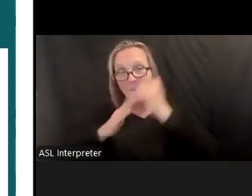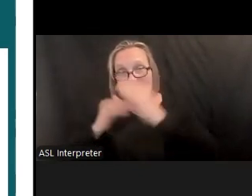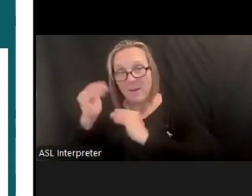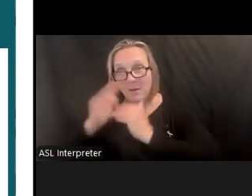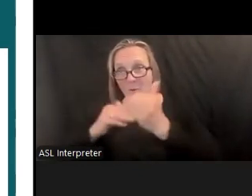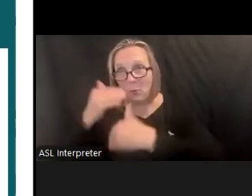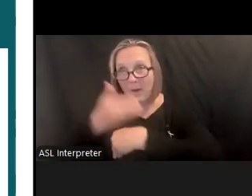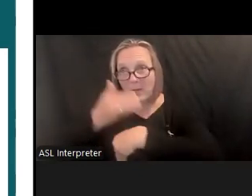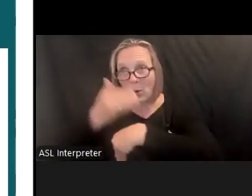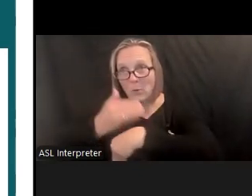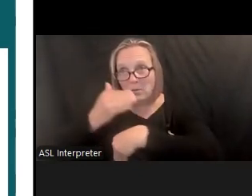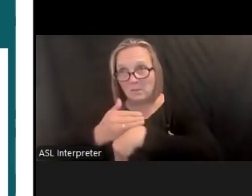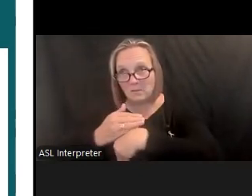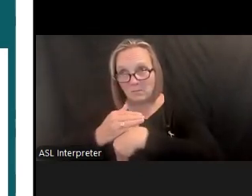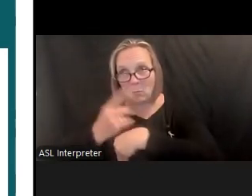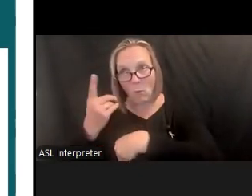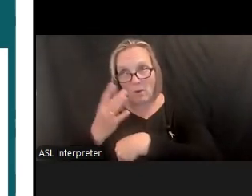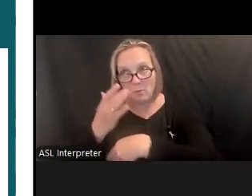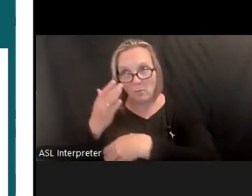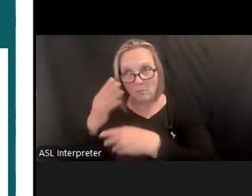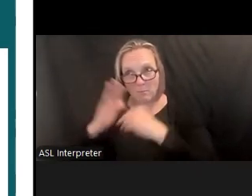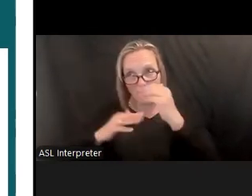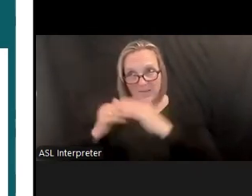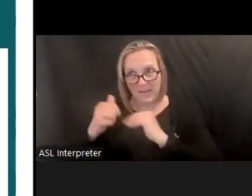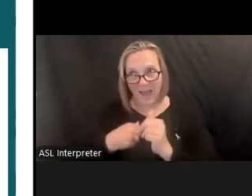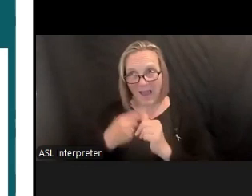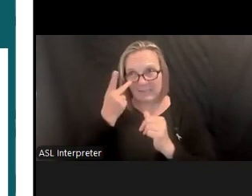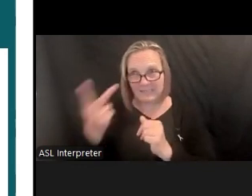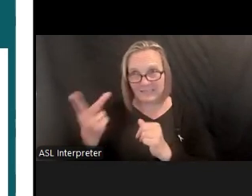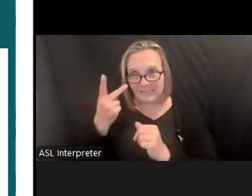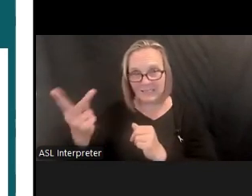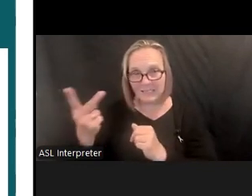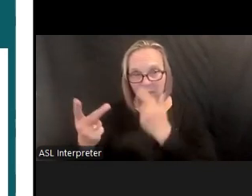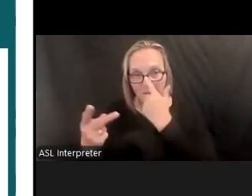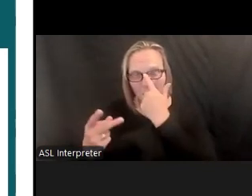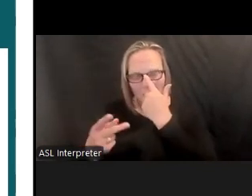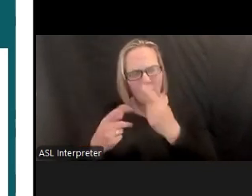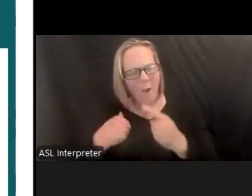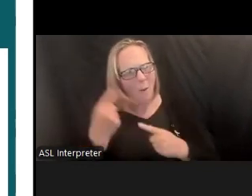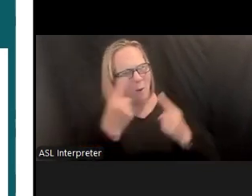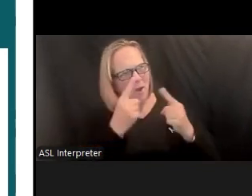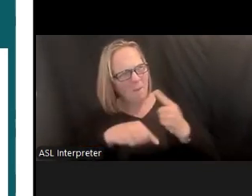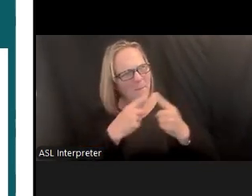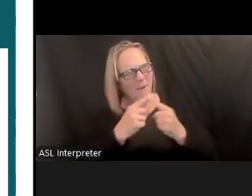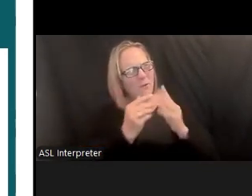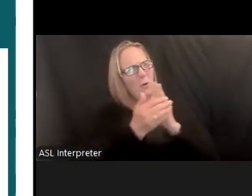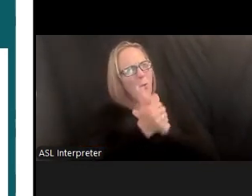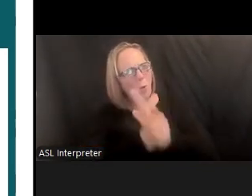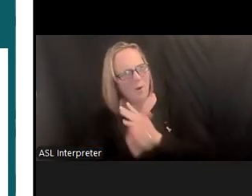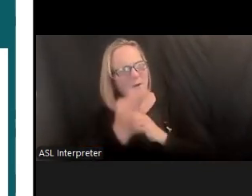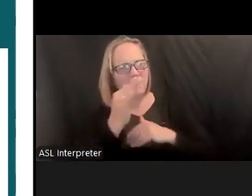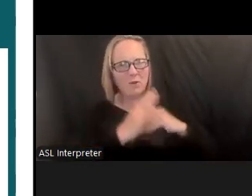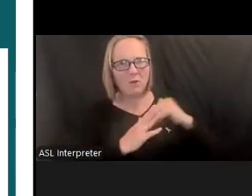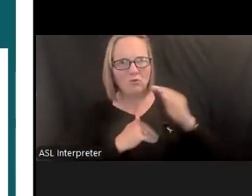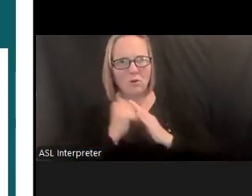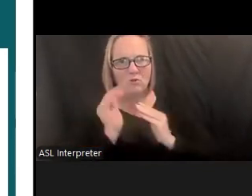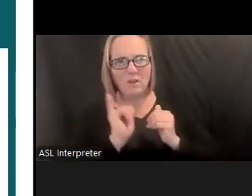very familiar with. I wonder about the quality of the construction that would take